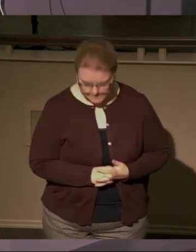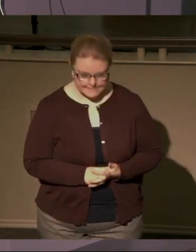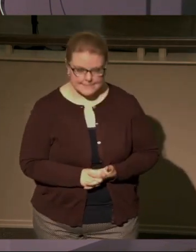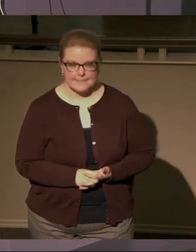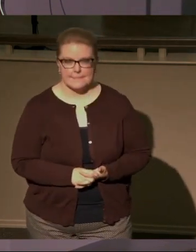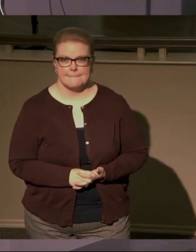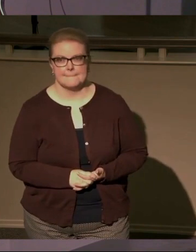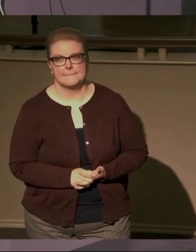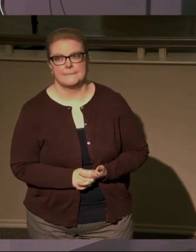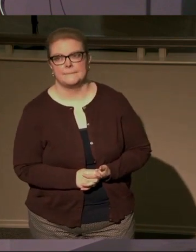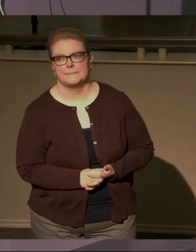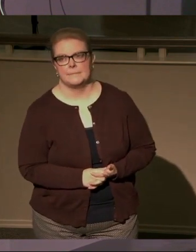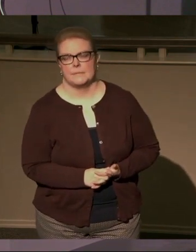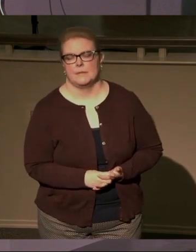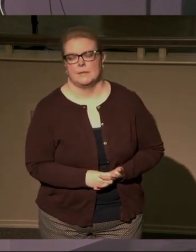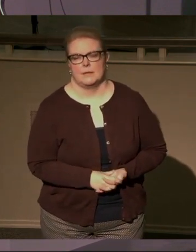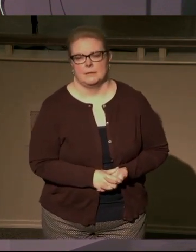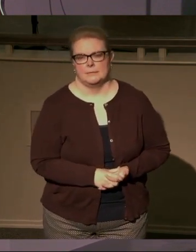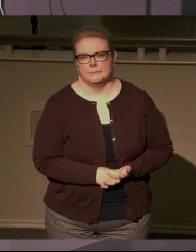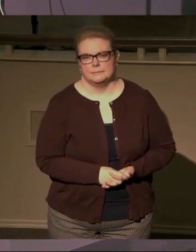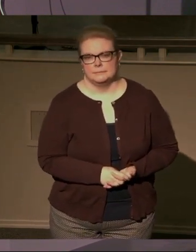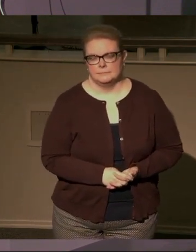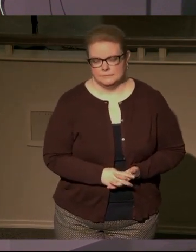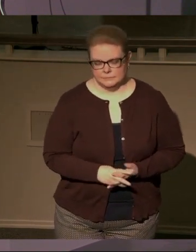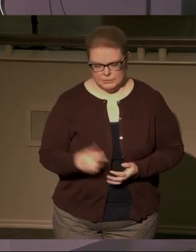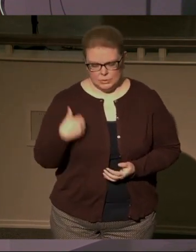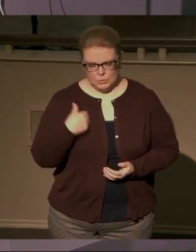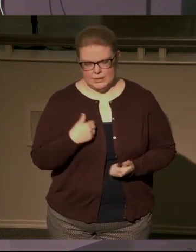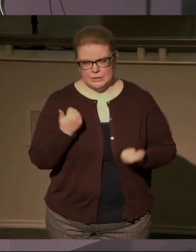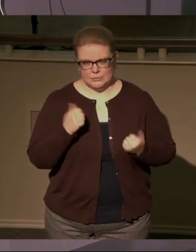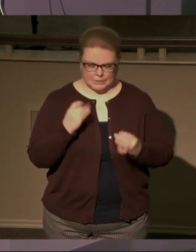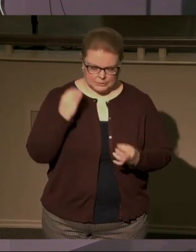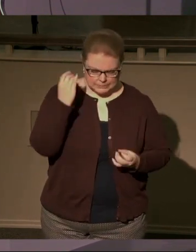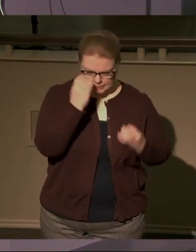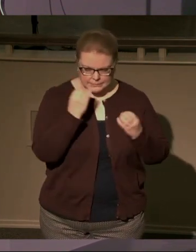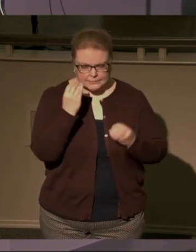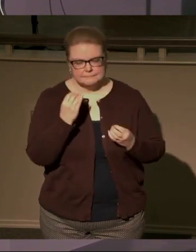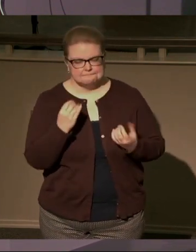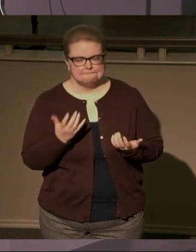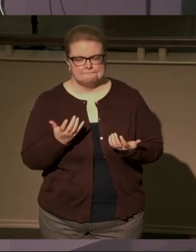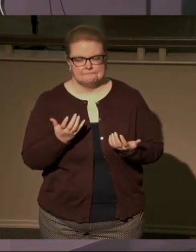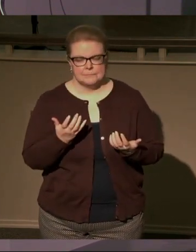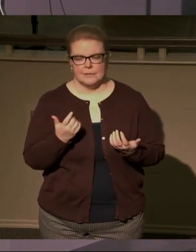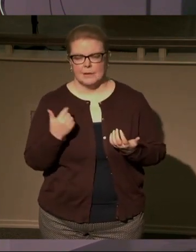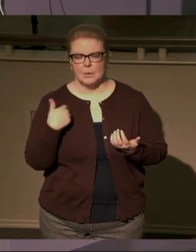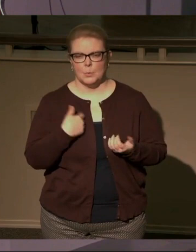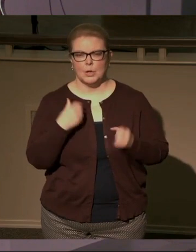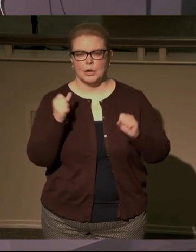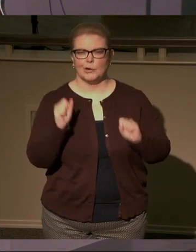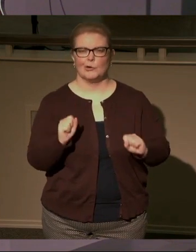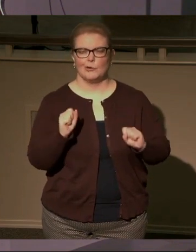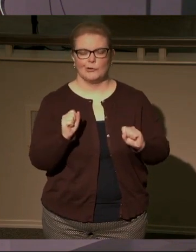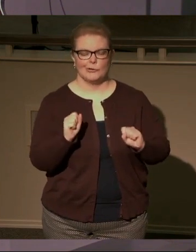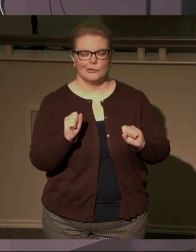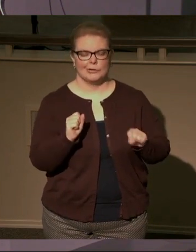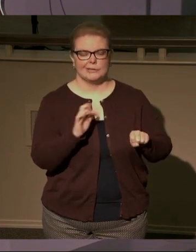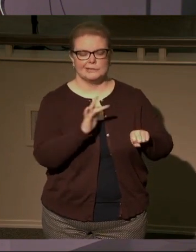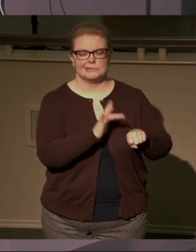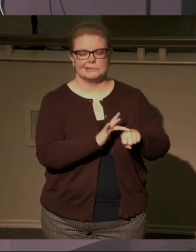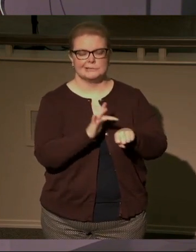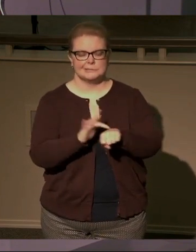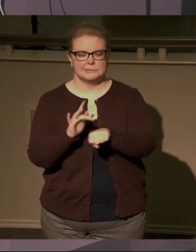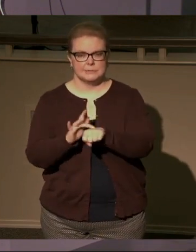As I sought to kind of tackle this issue, I think at most we can give a cursory handling of both